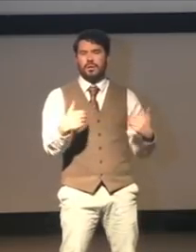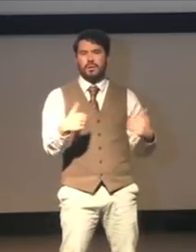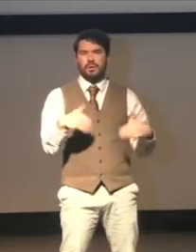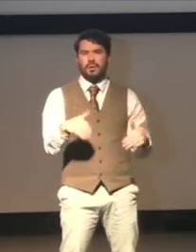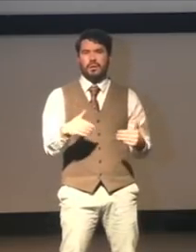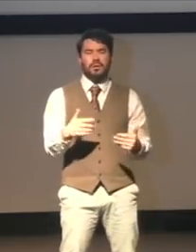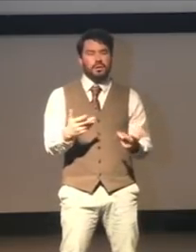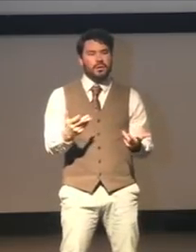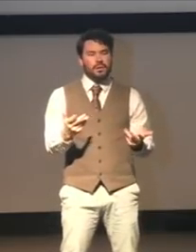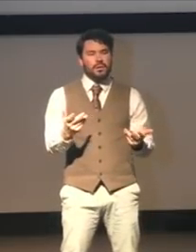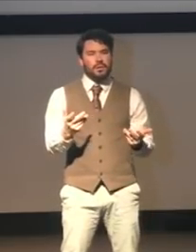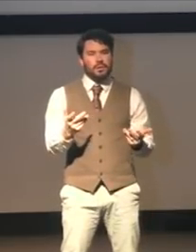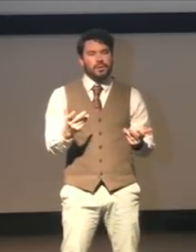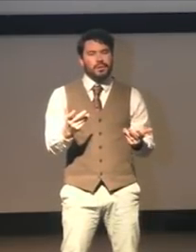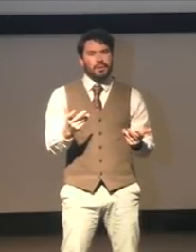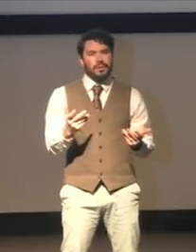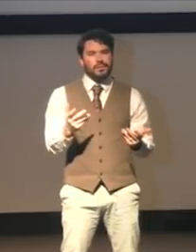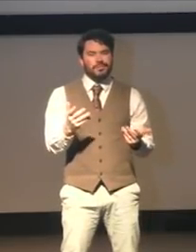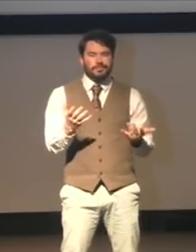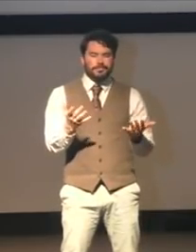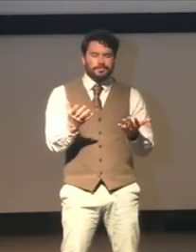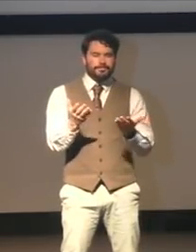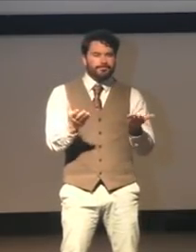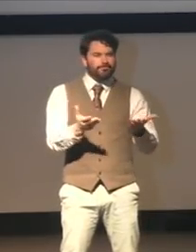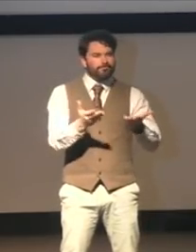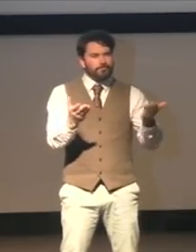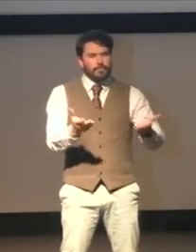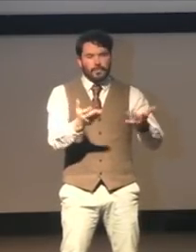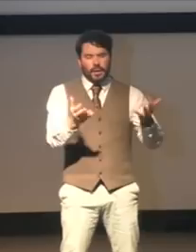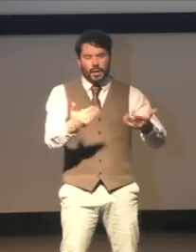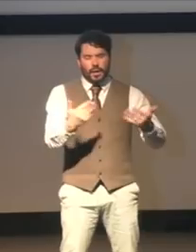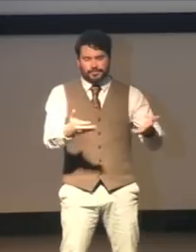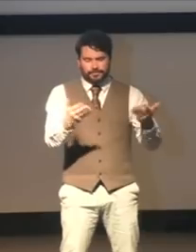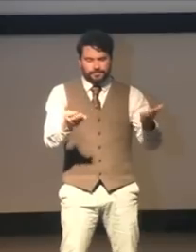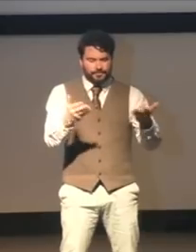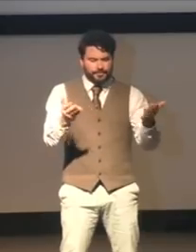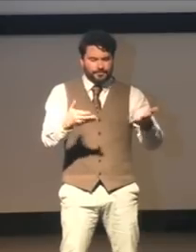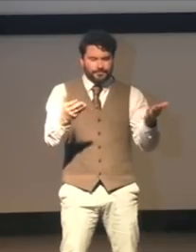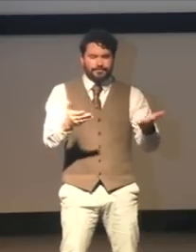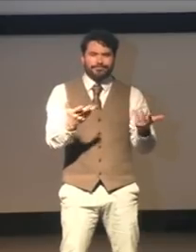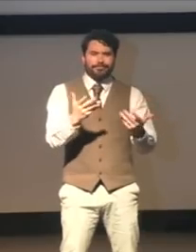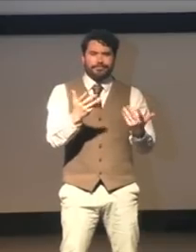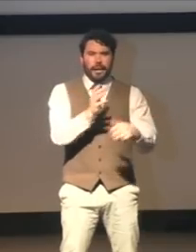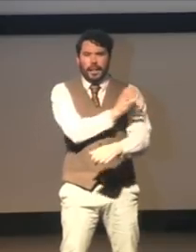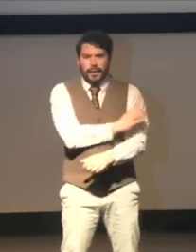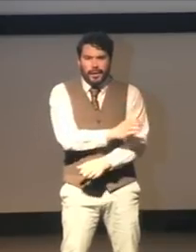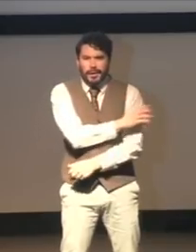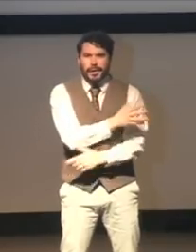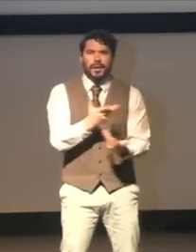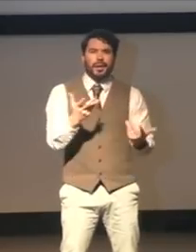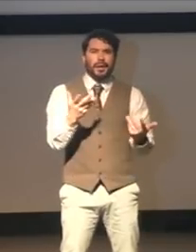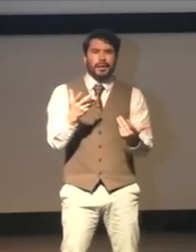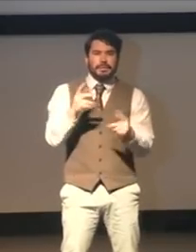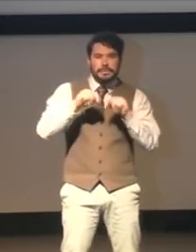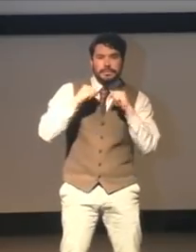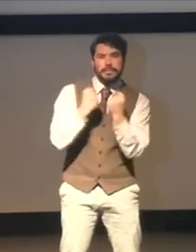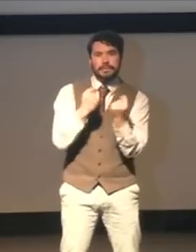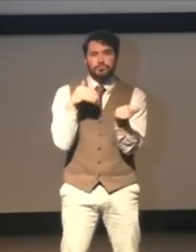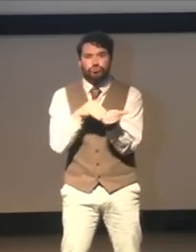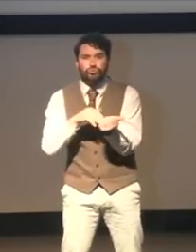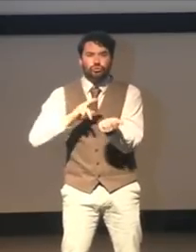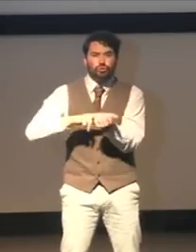facility and other, putting together care teams to meet the needs of these